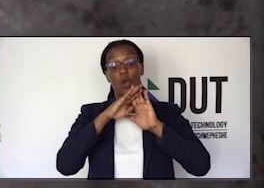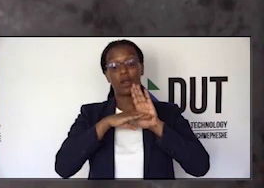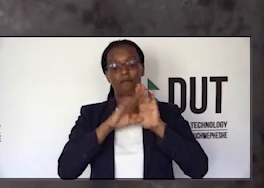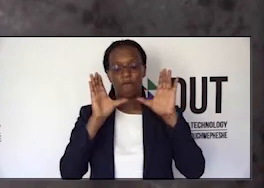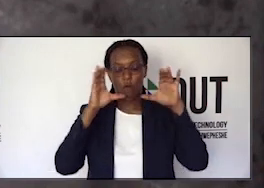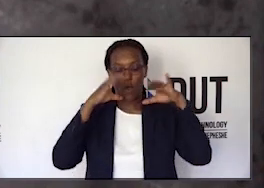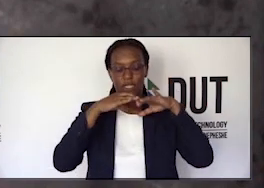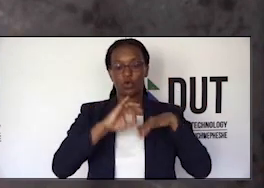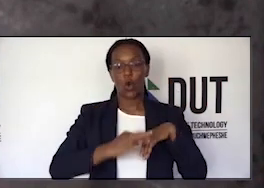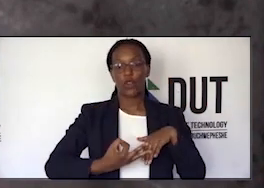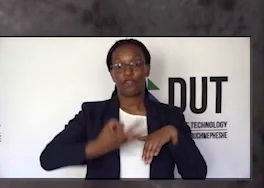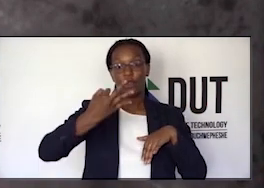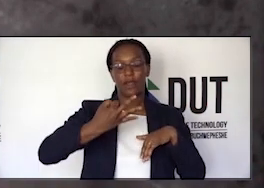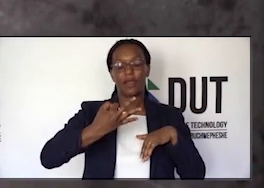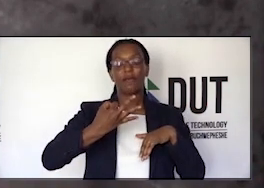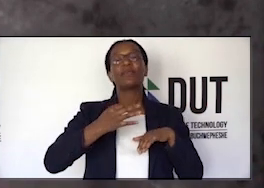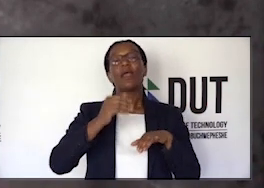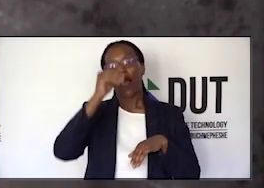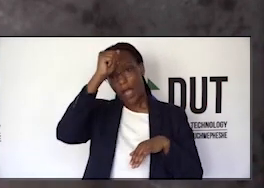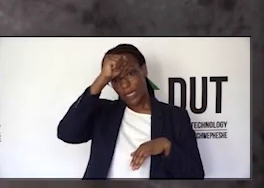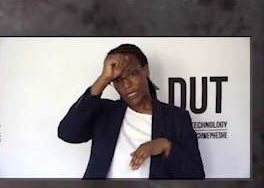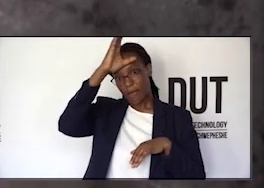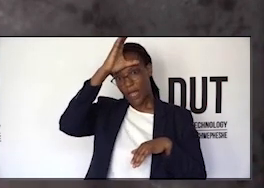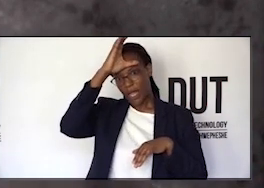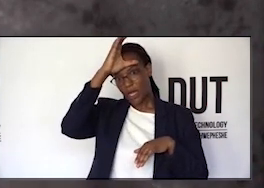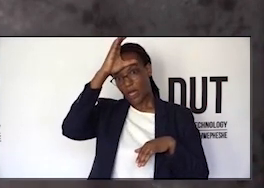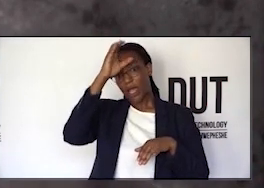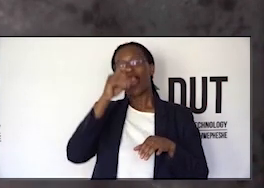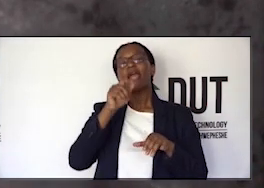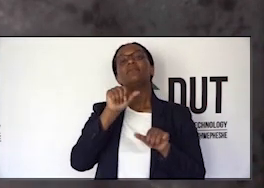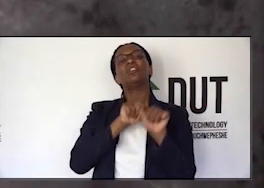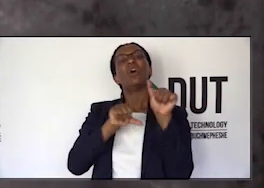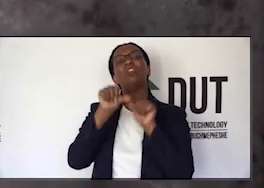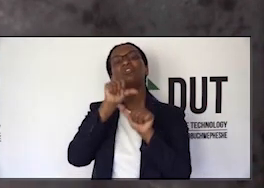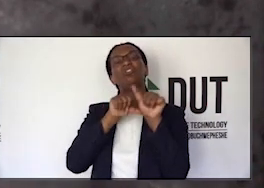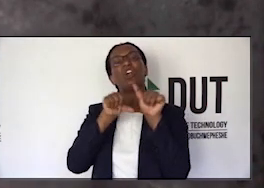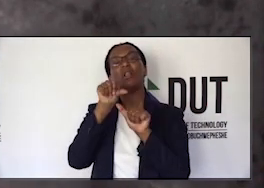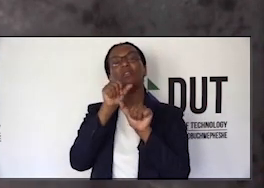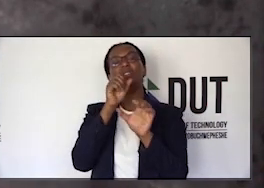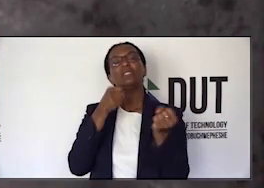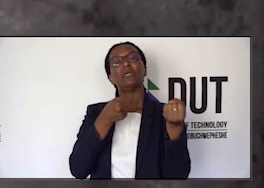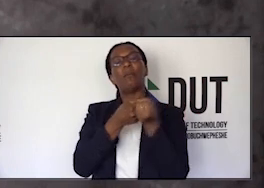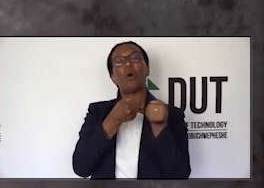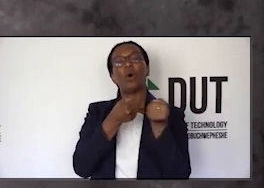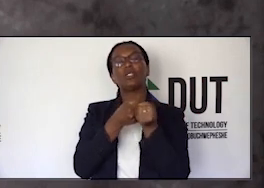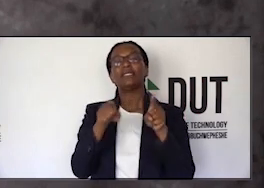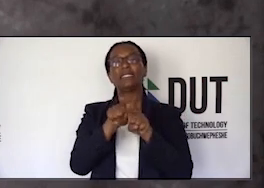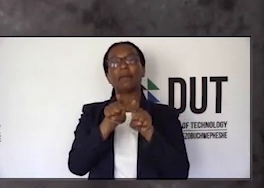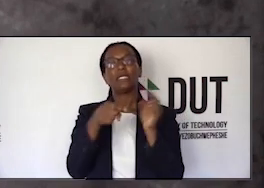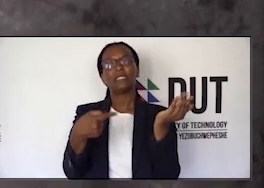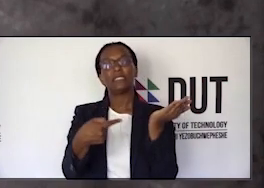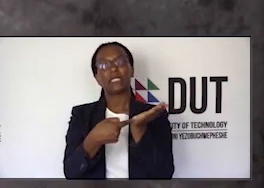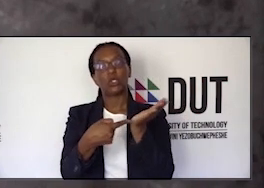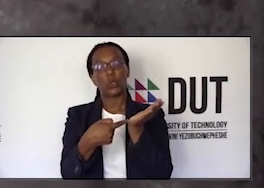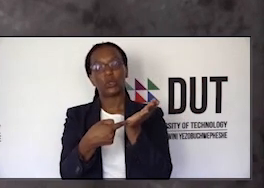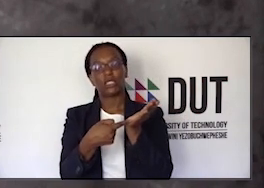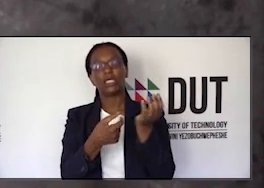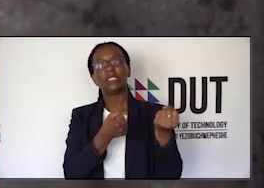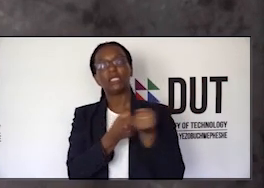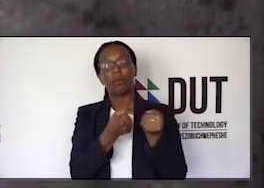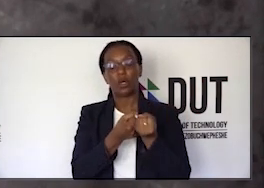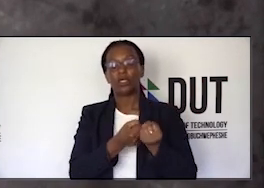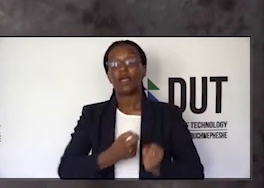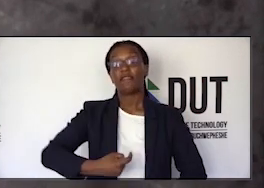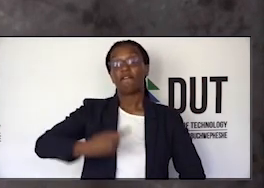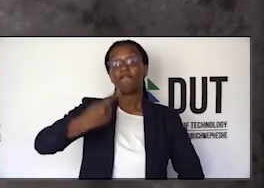mainly academic support, psychosocial support, and also technological support. The